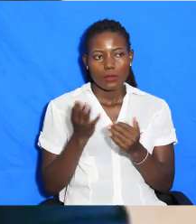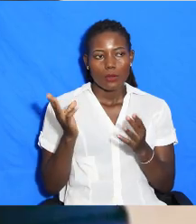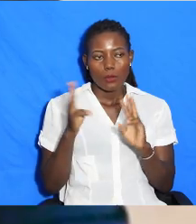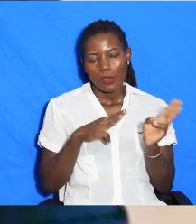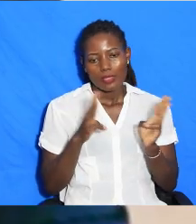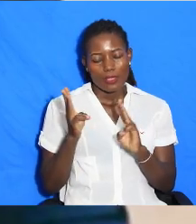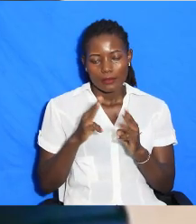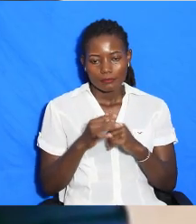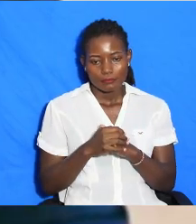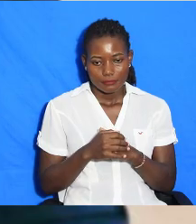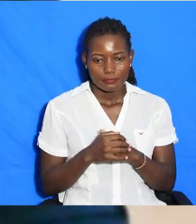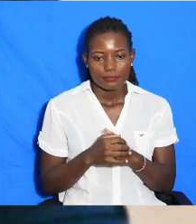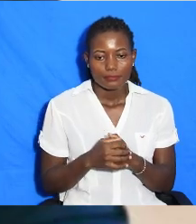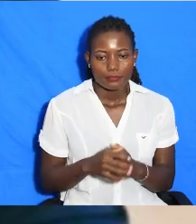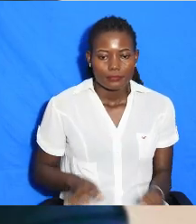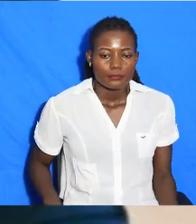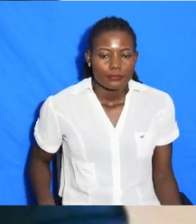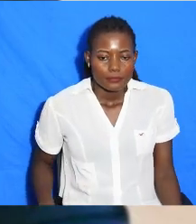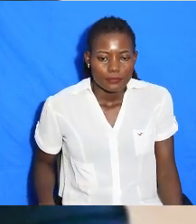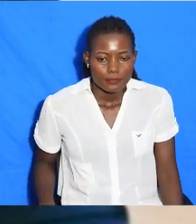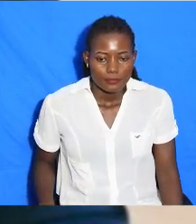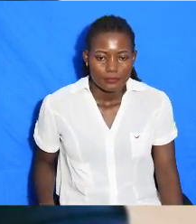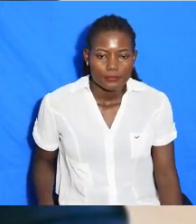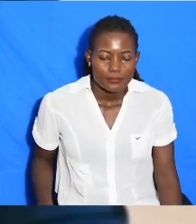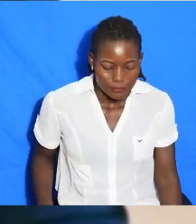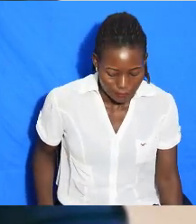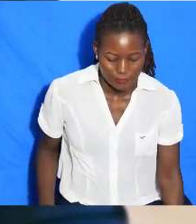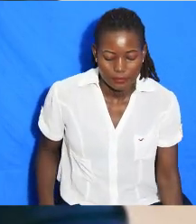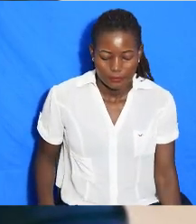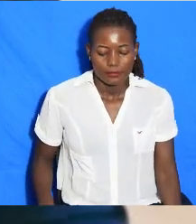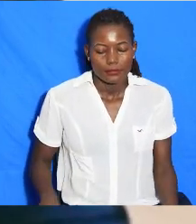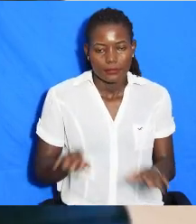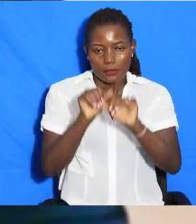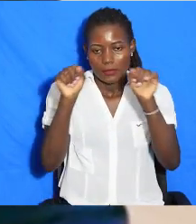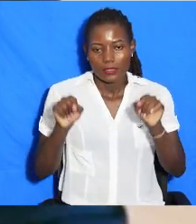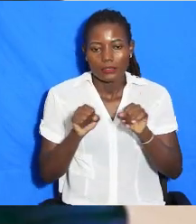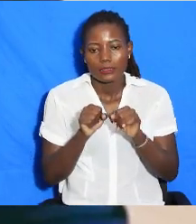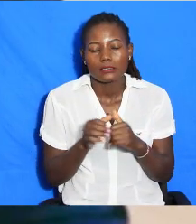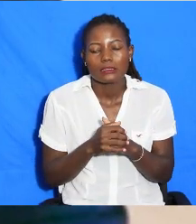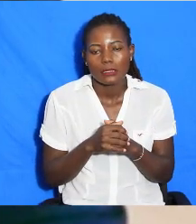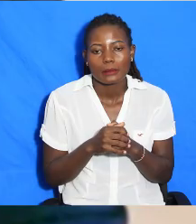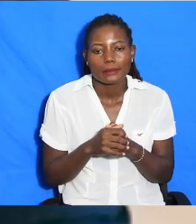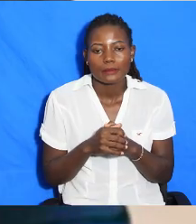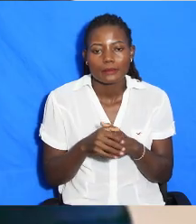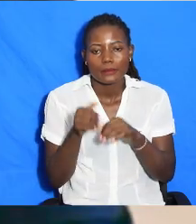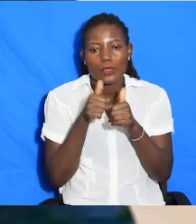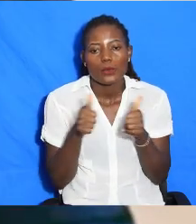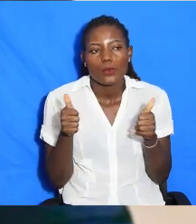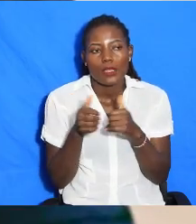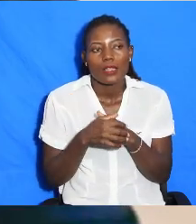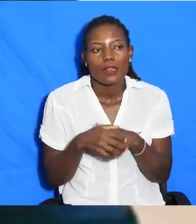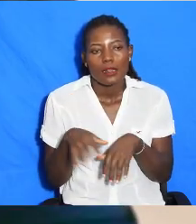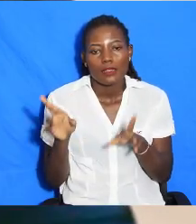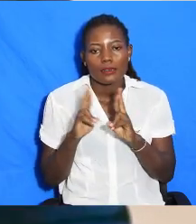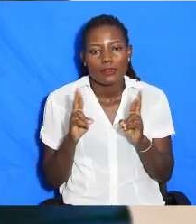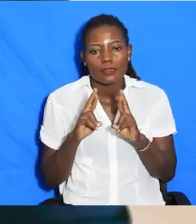weather, or being at your system being, at being, well, or mm, prepared